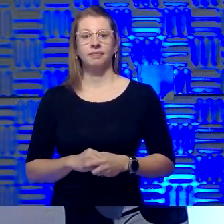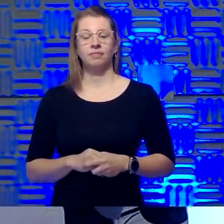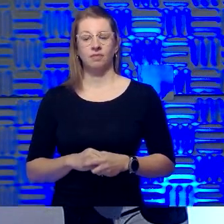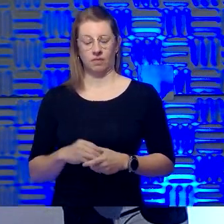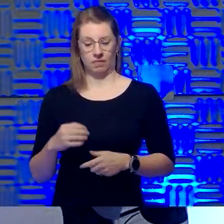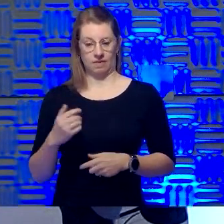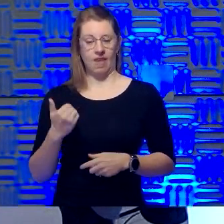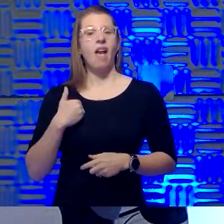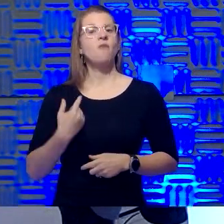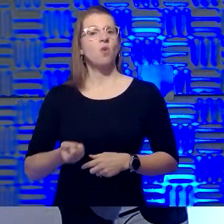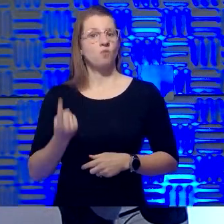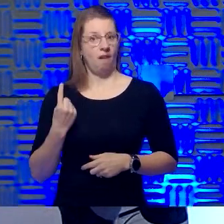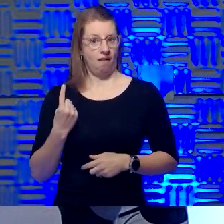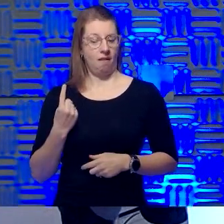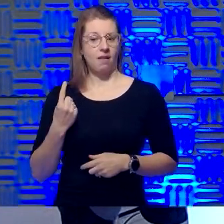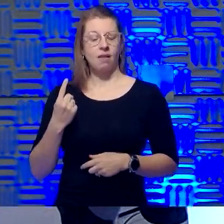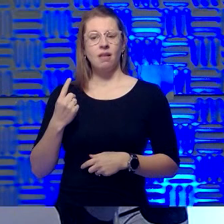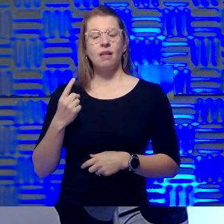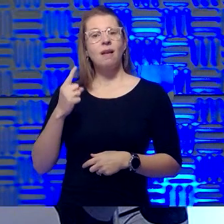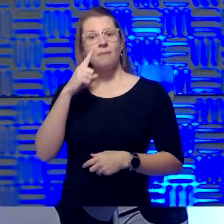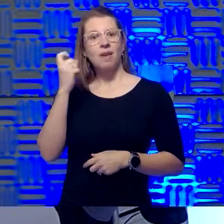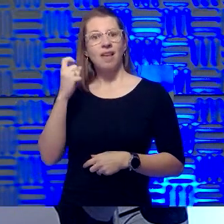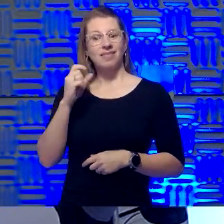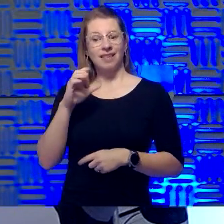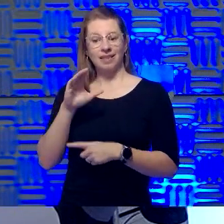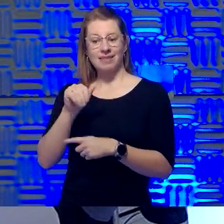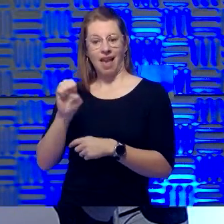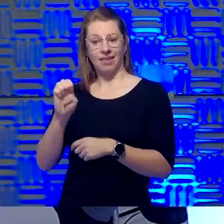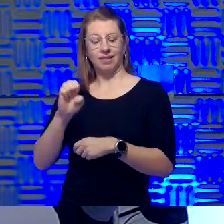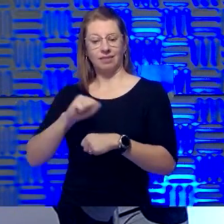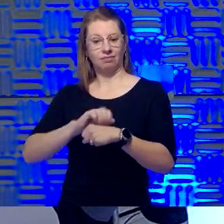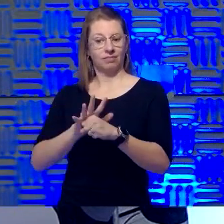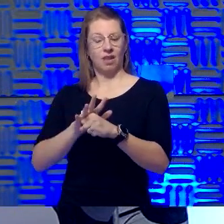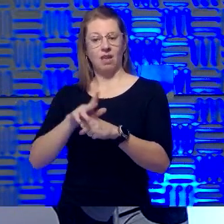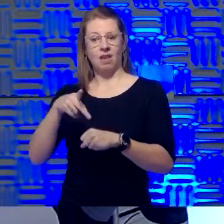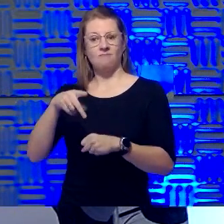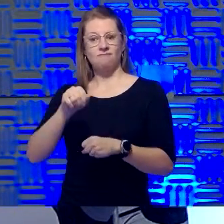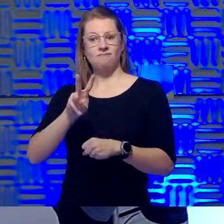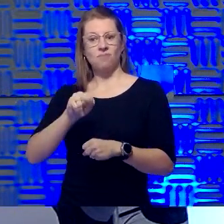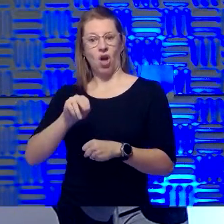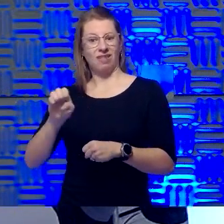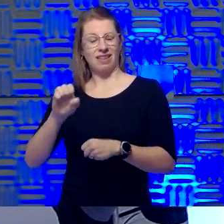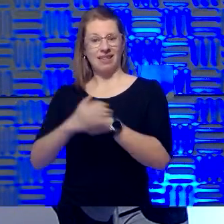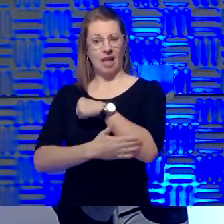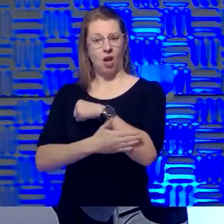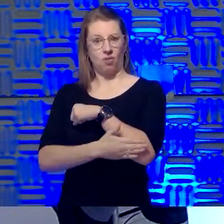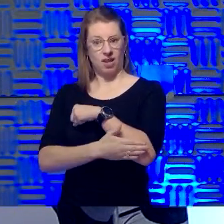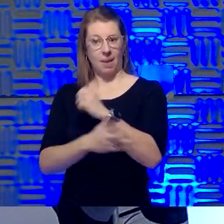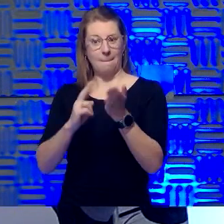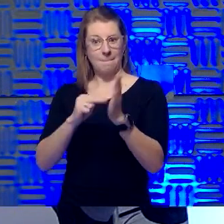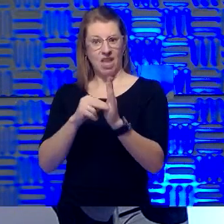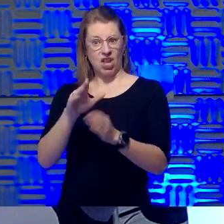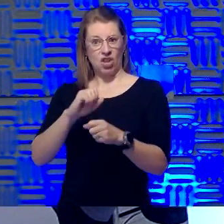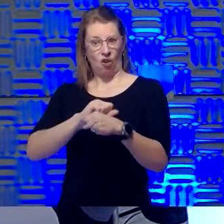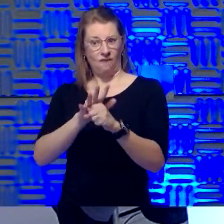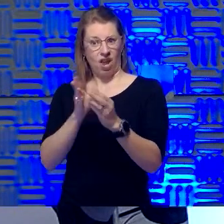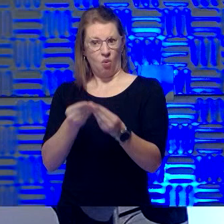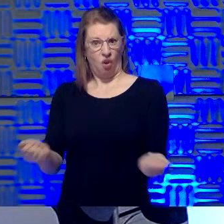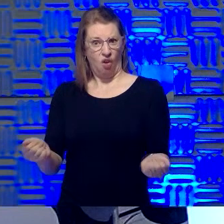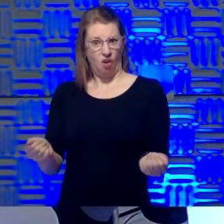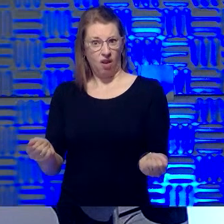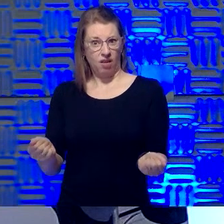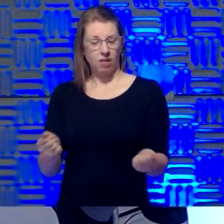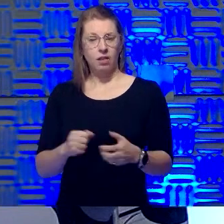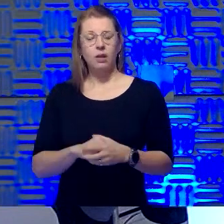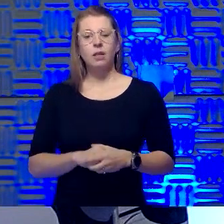We have one. Just because there are no cases in the county, does that mean that COVID is gone? Let's talk.